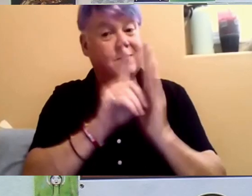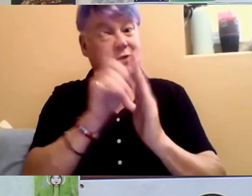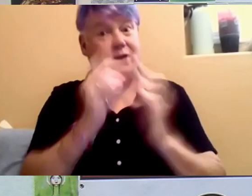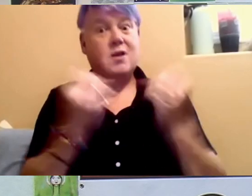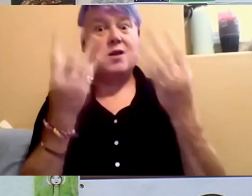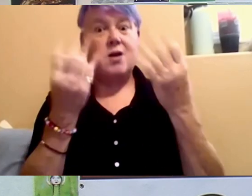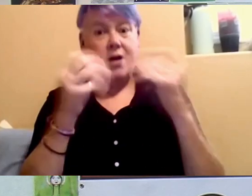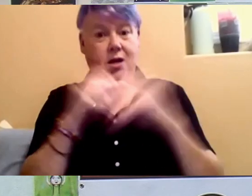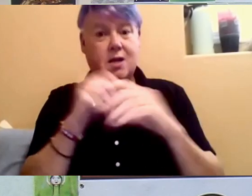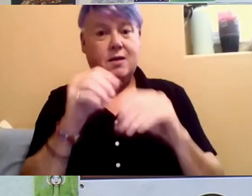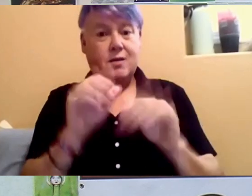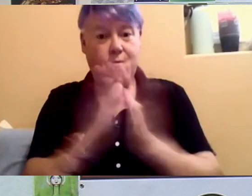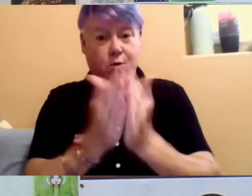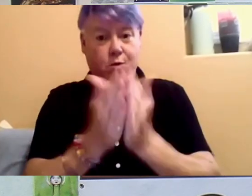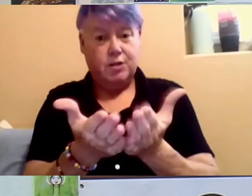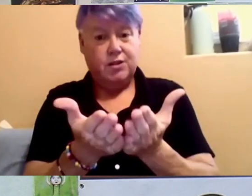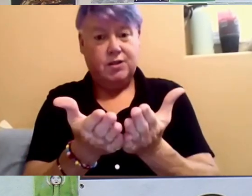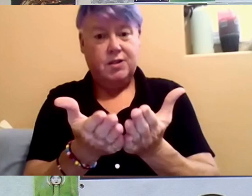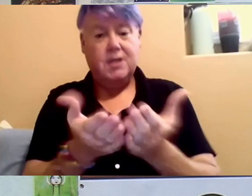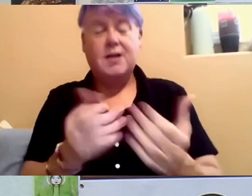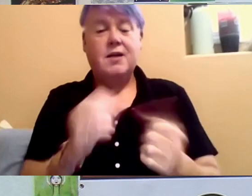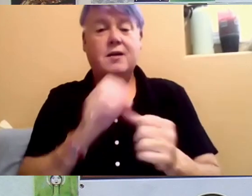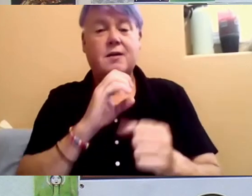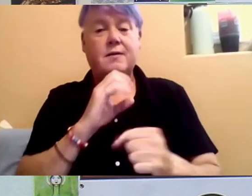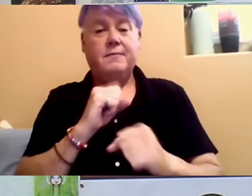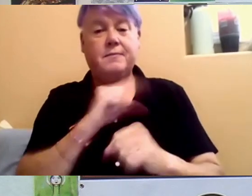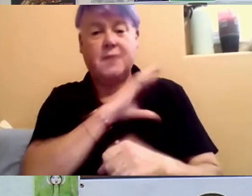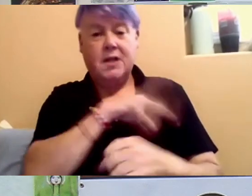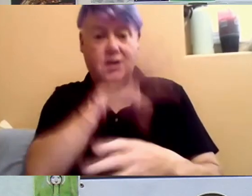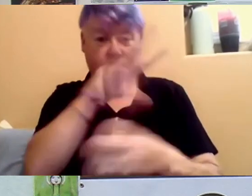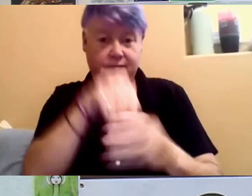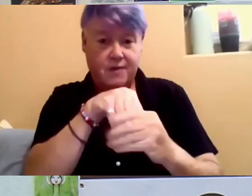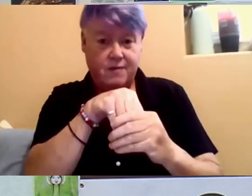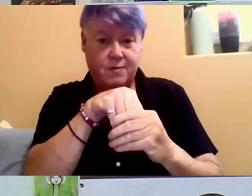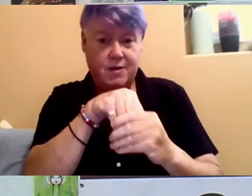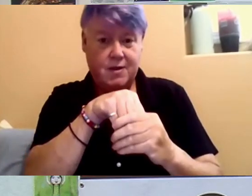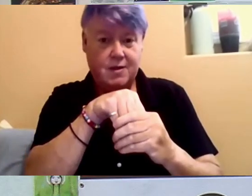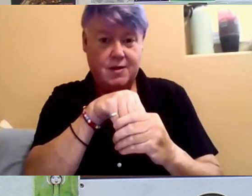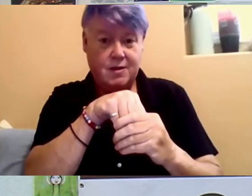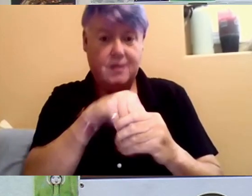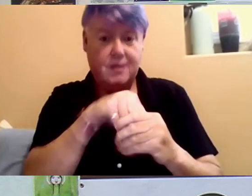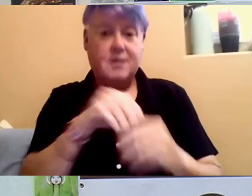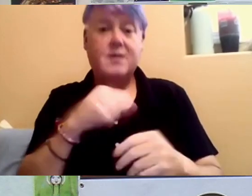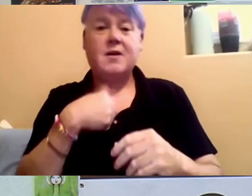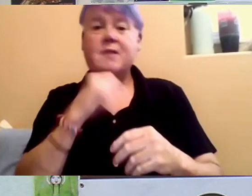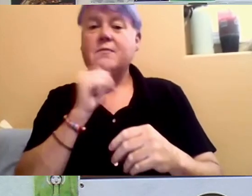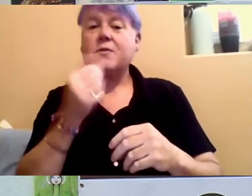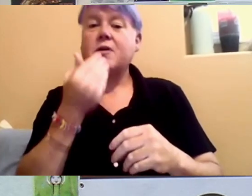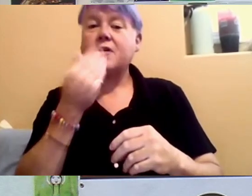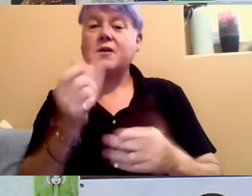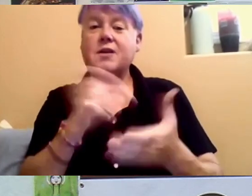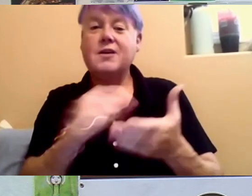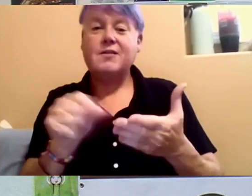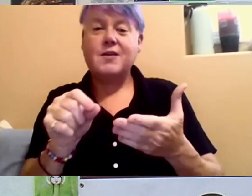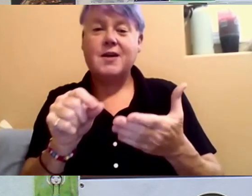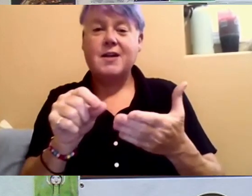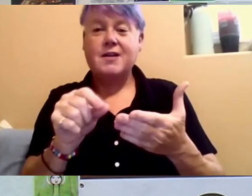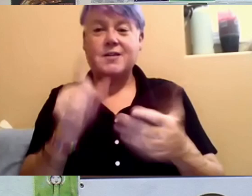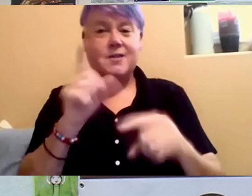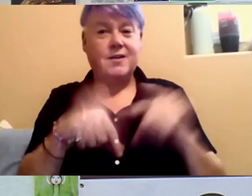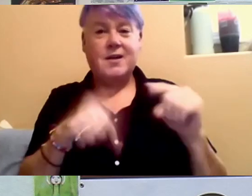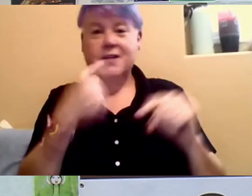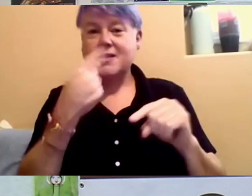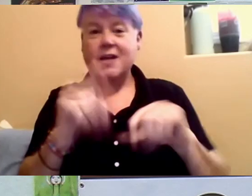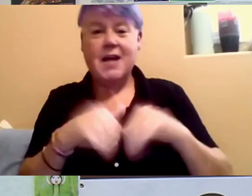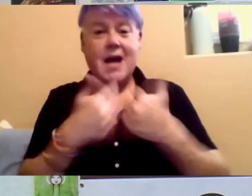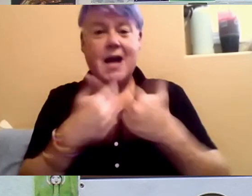and character development is I don't know. I'm not a good writer, so I can't say how it is,